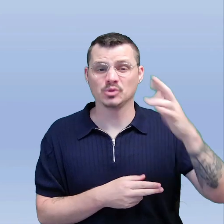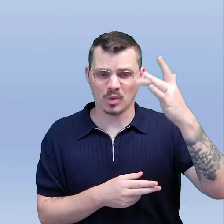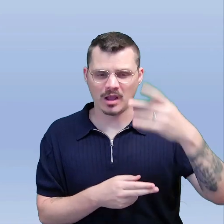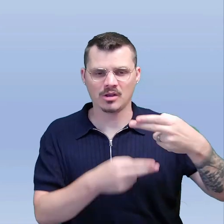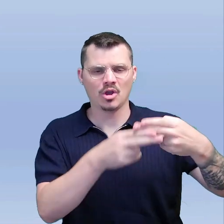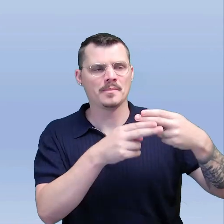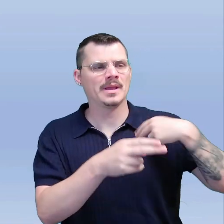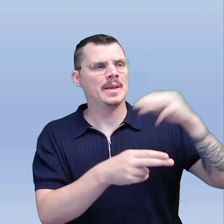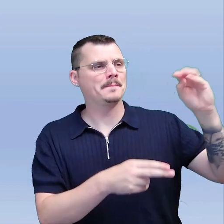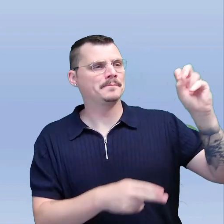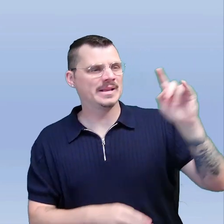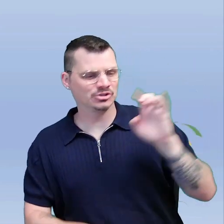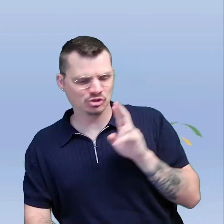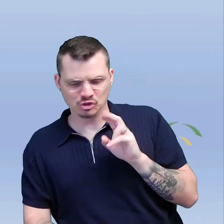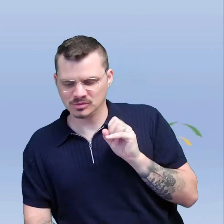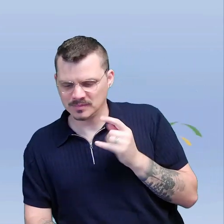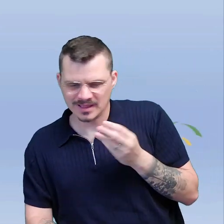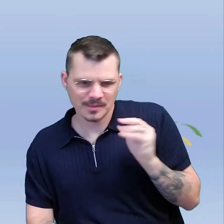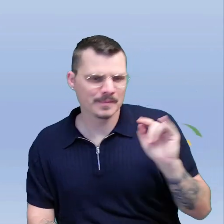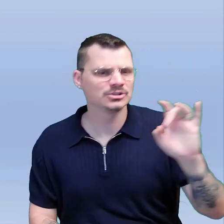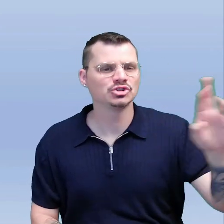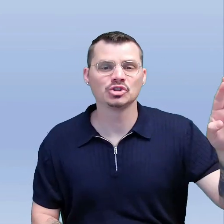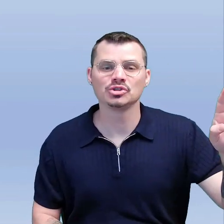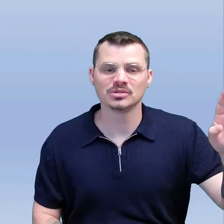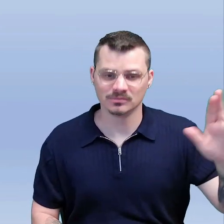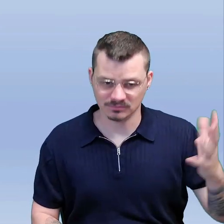made him Mr. coming and going. All right.